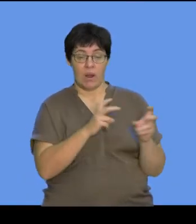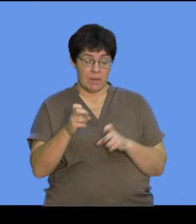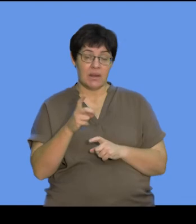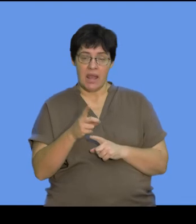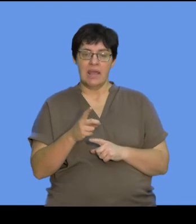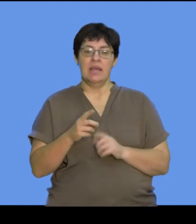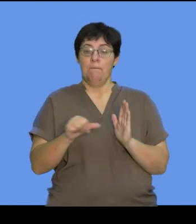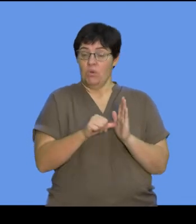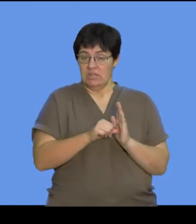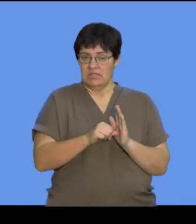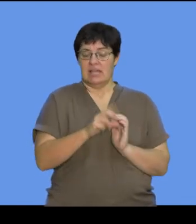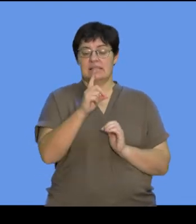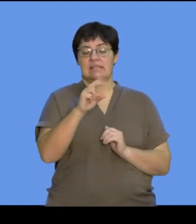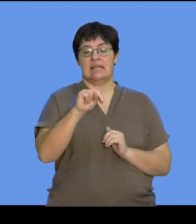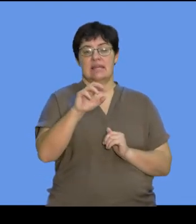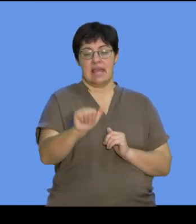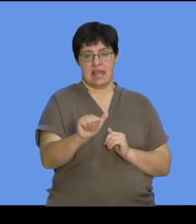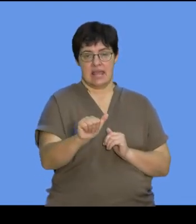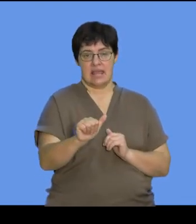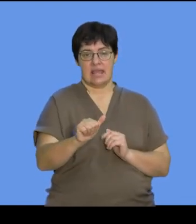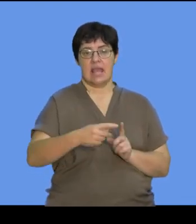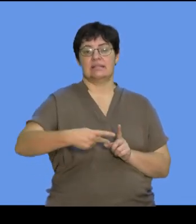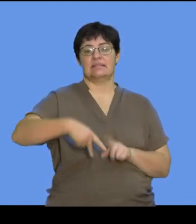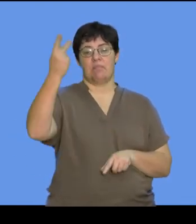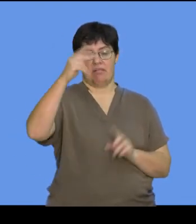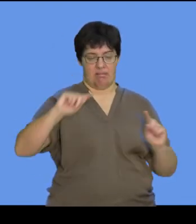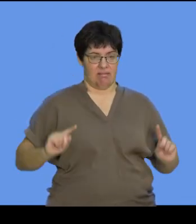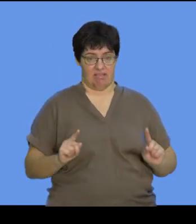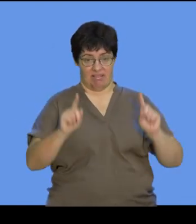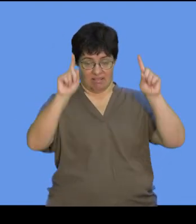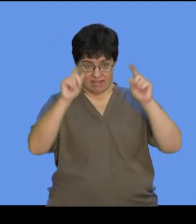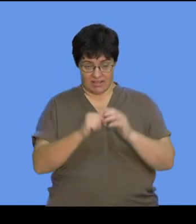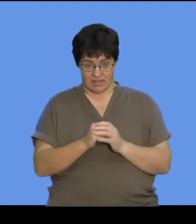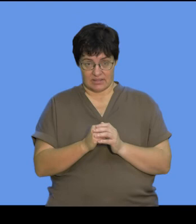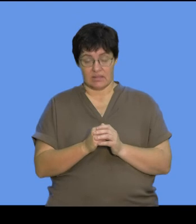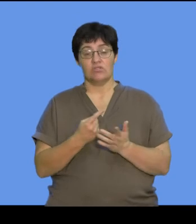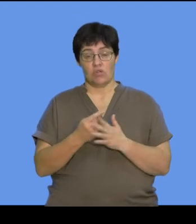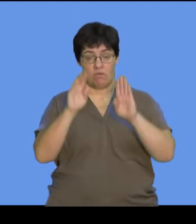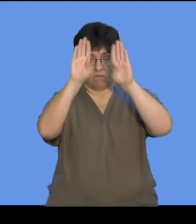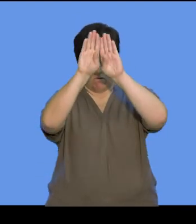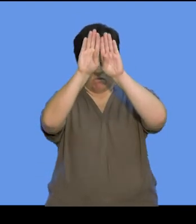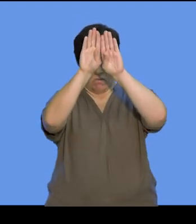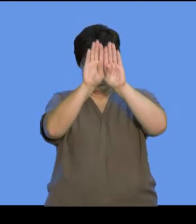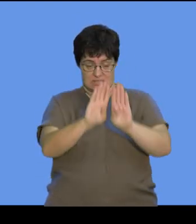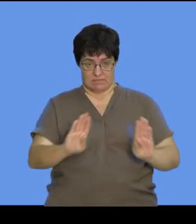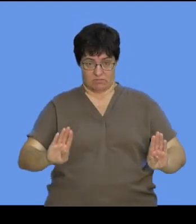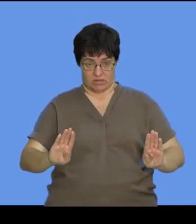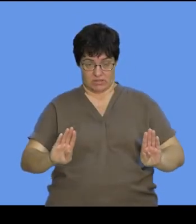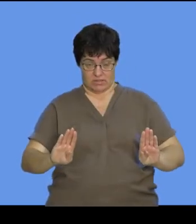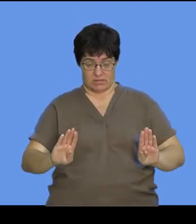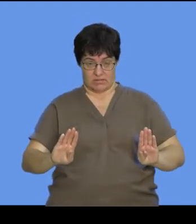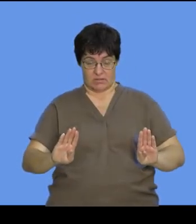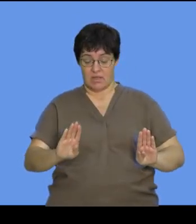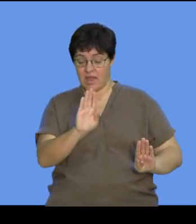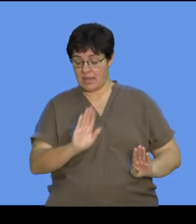able to replicate is that DNA is double-stranded. And so when the strands